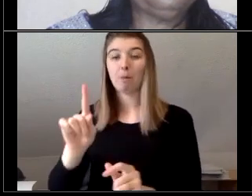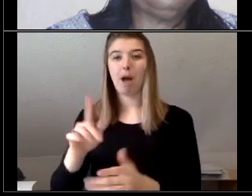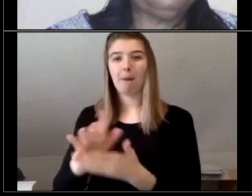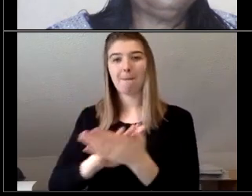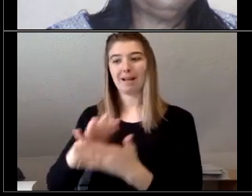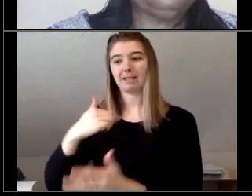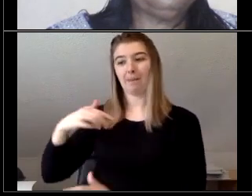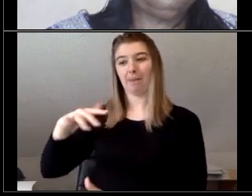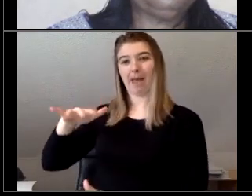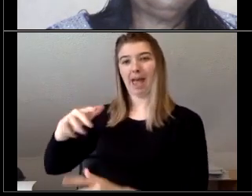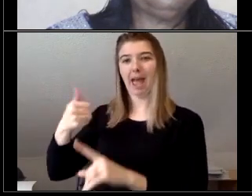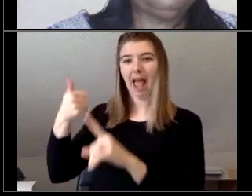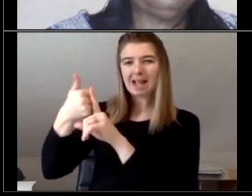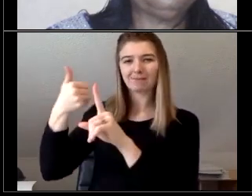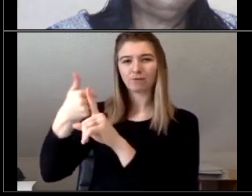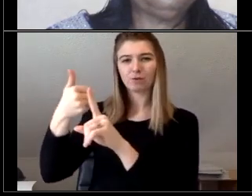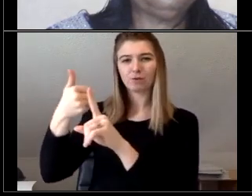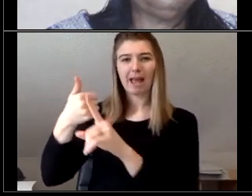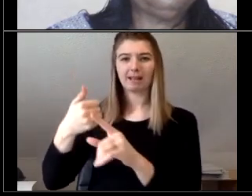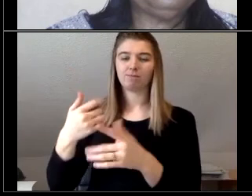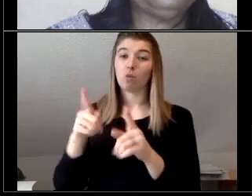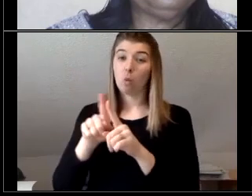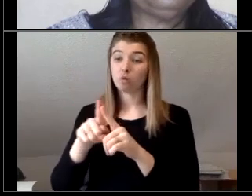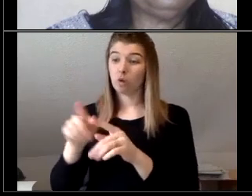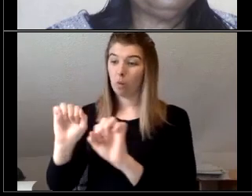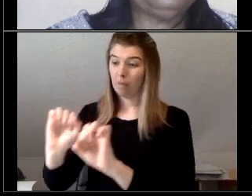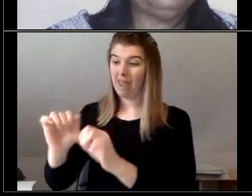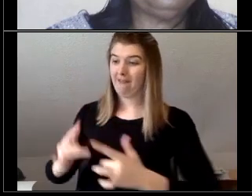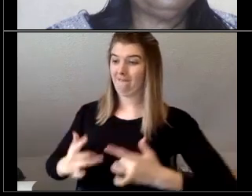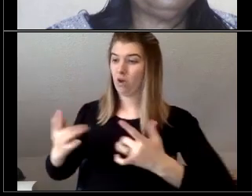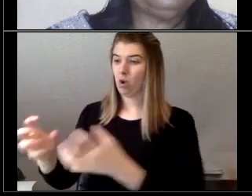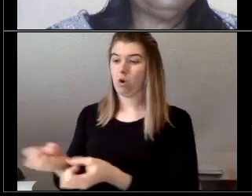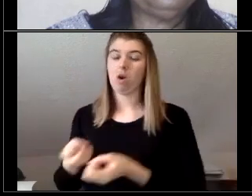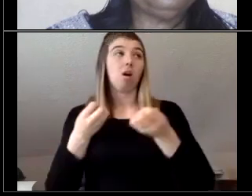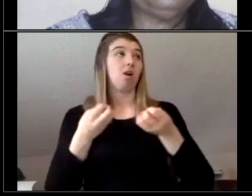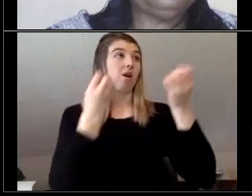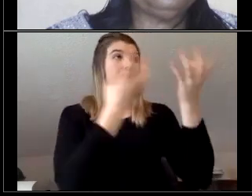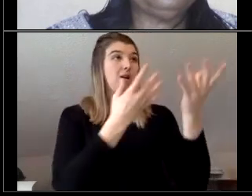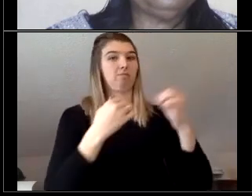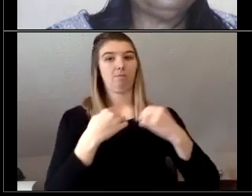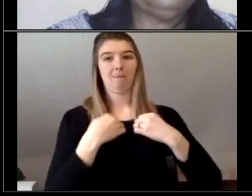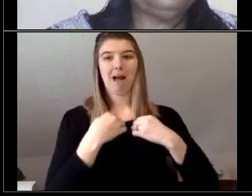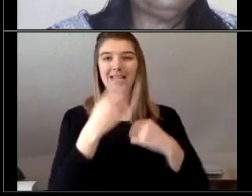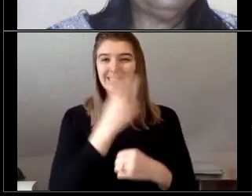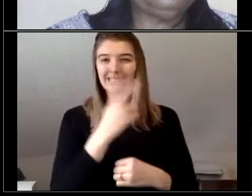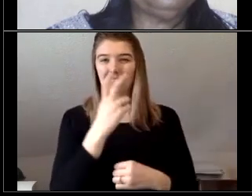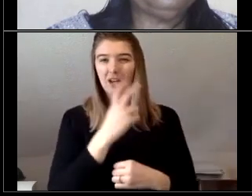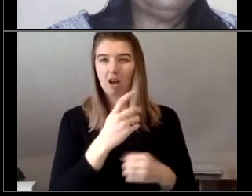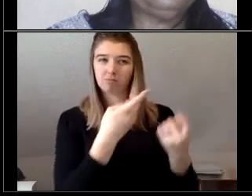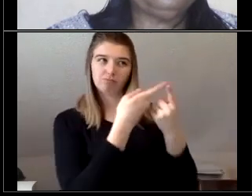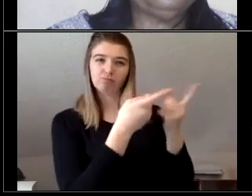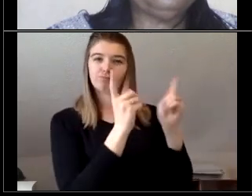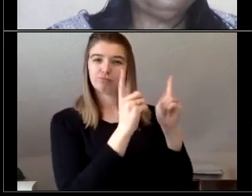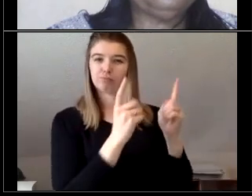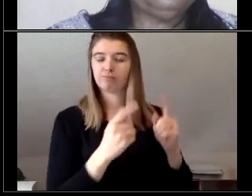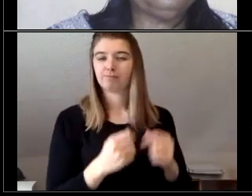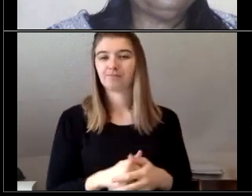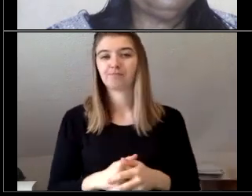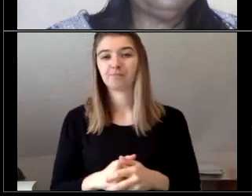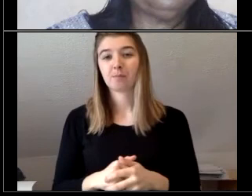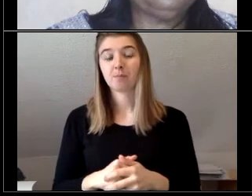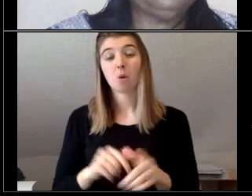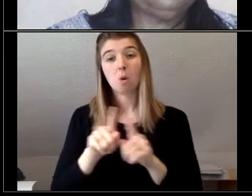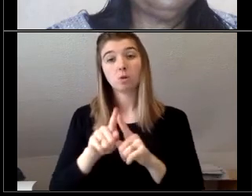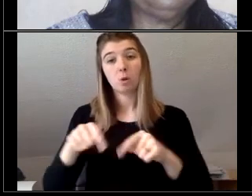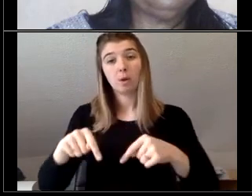of advocacy to my seniors above me, so you can scale that up. We also have some really interesting national initiatives in the UK. For